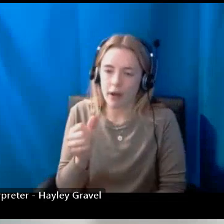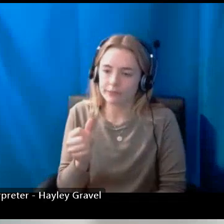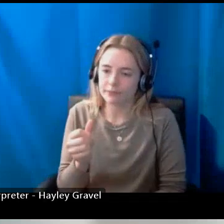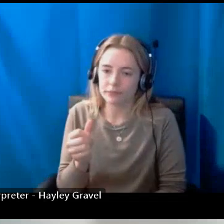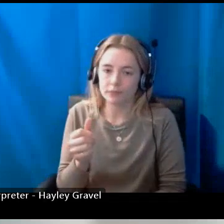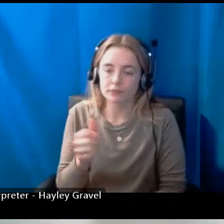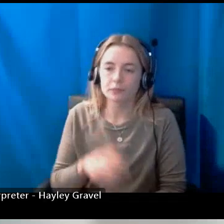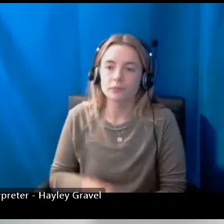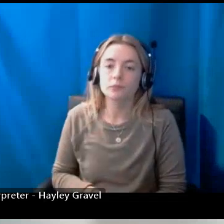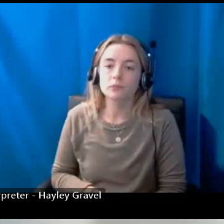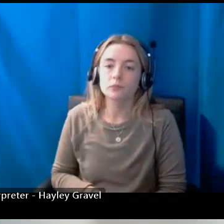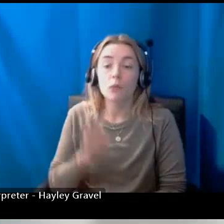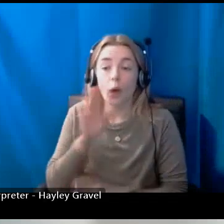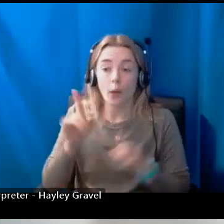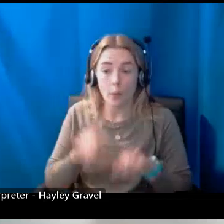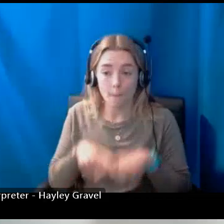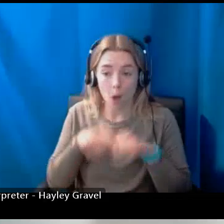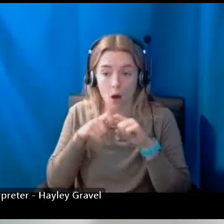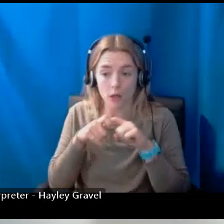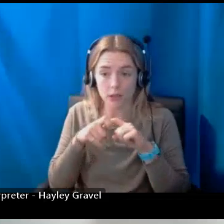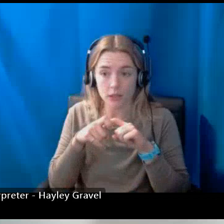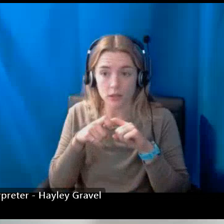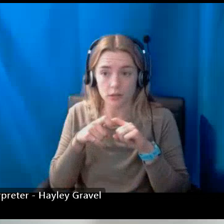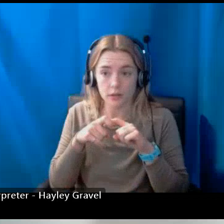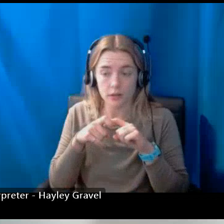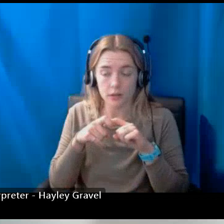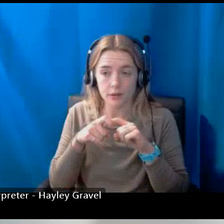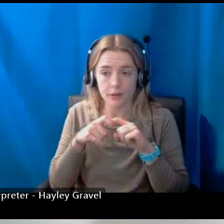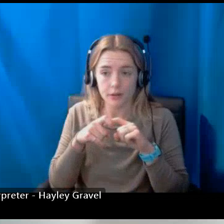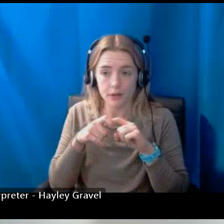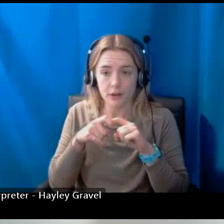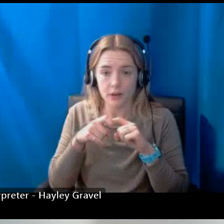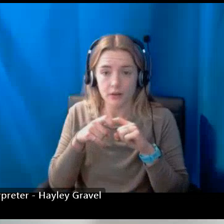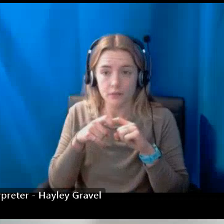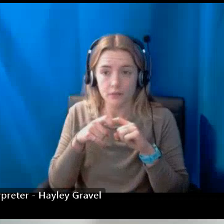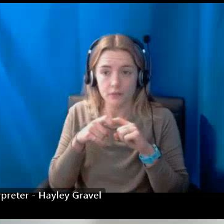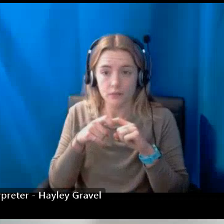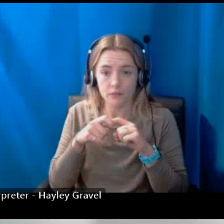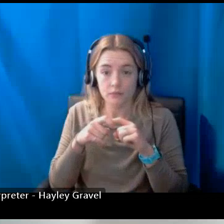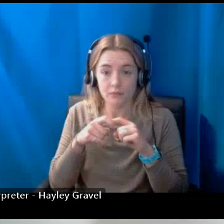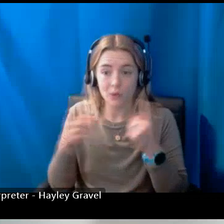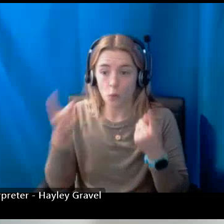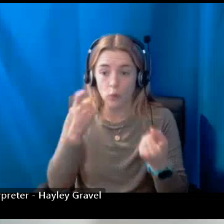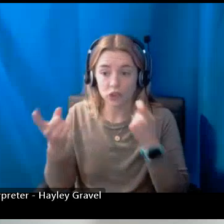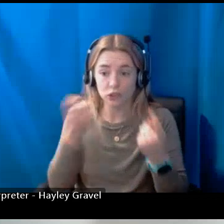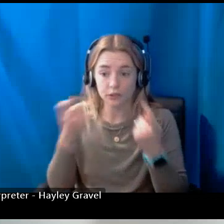Okay, I'm going to pause right there for questions.